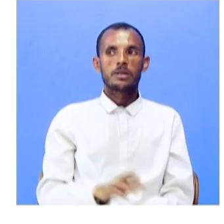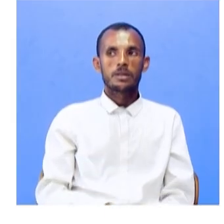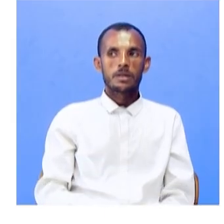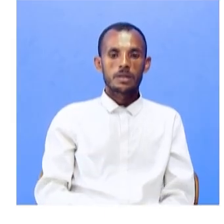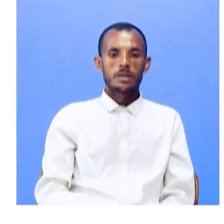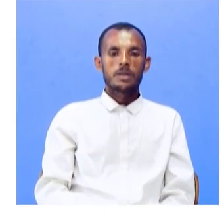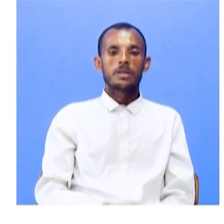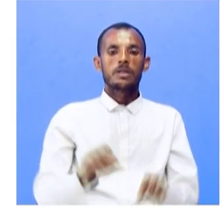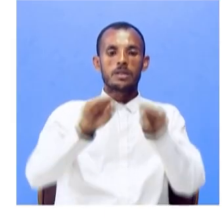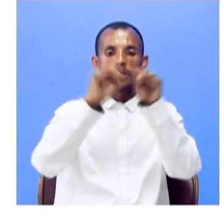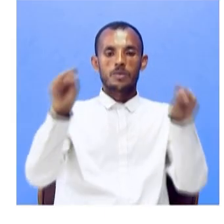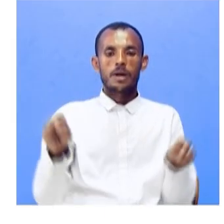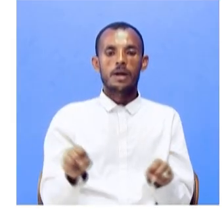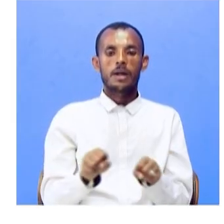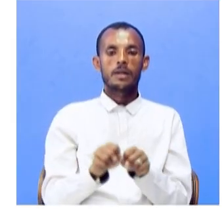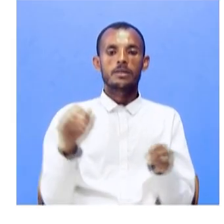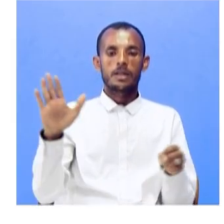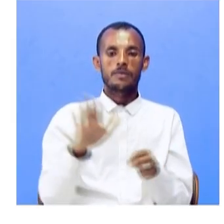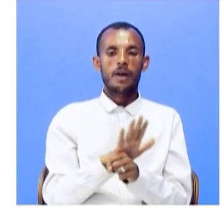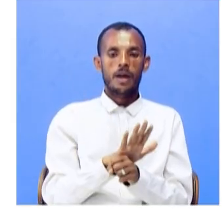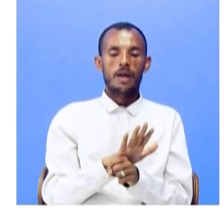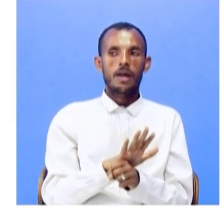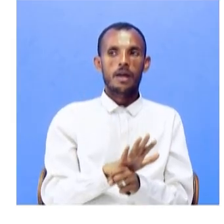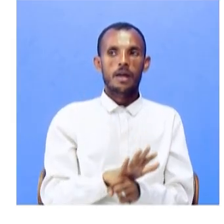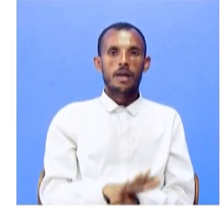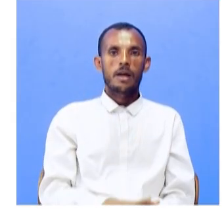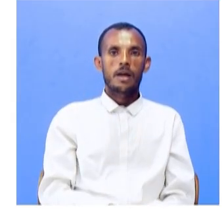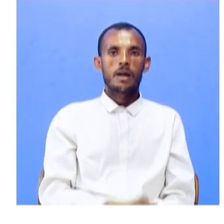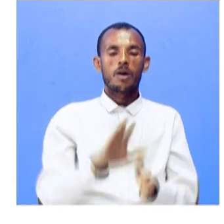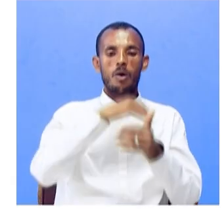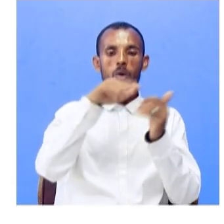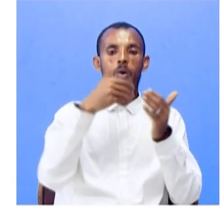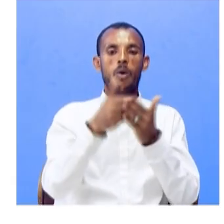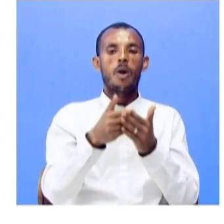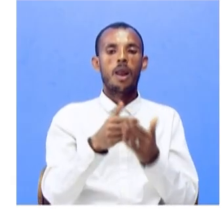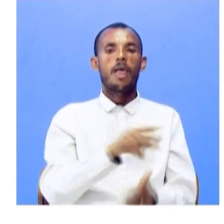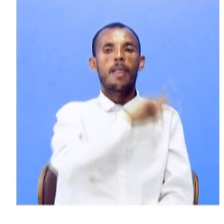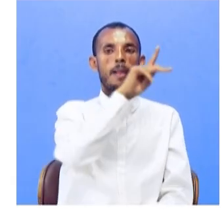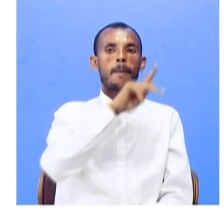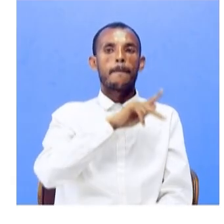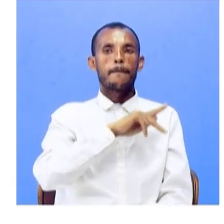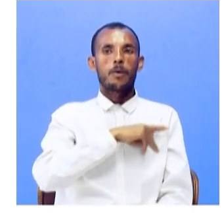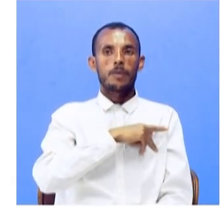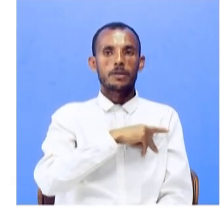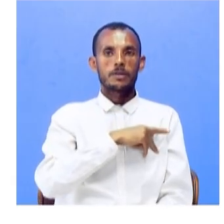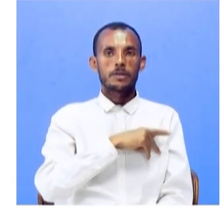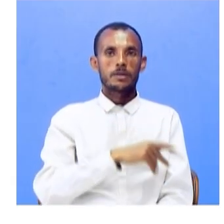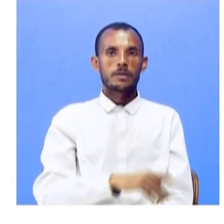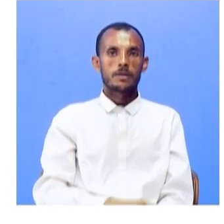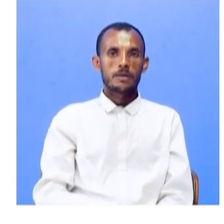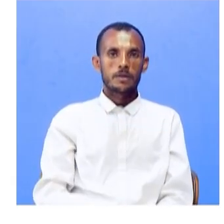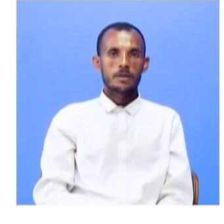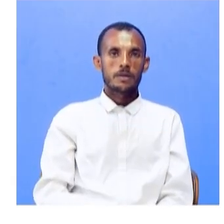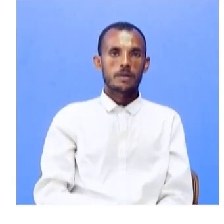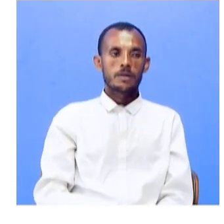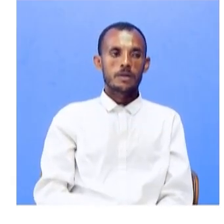Square satisfies all properties all